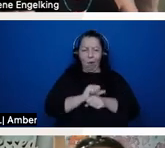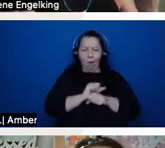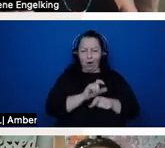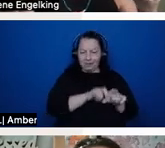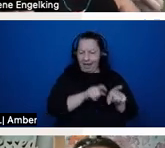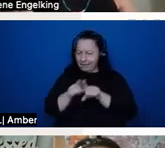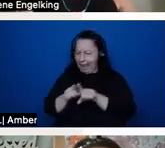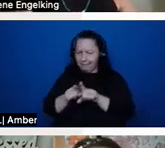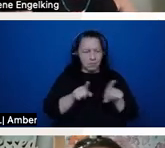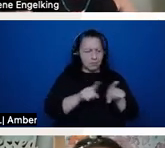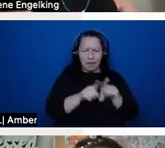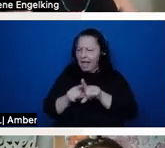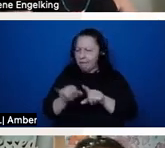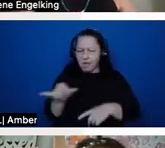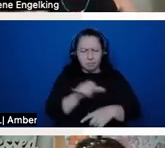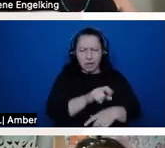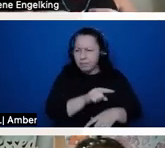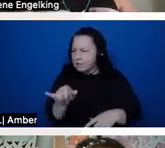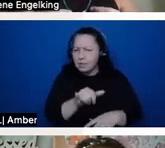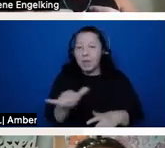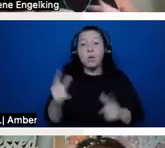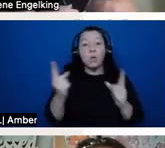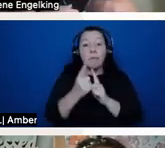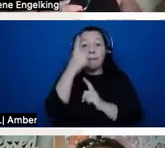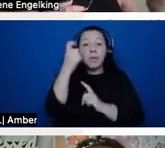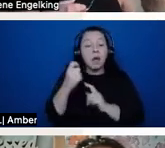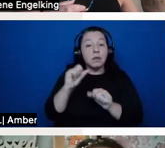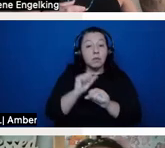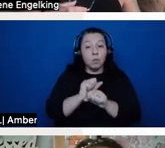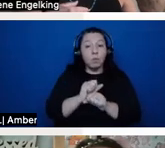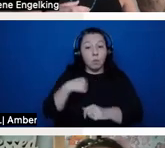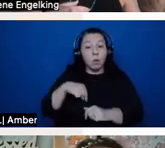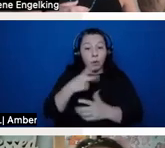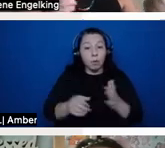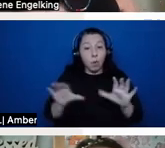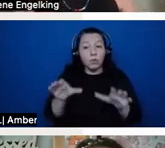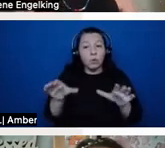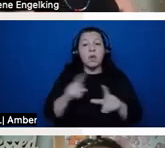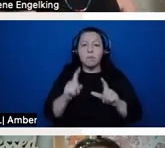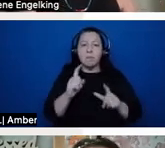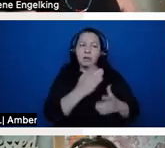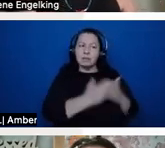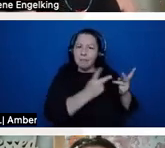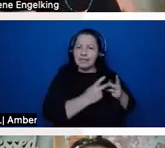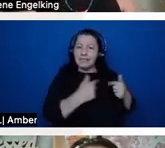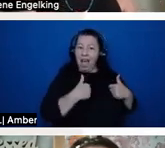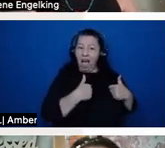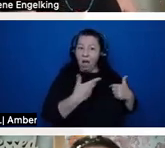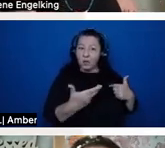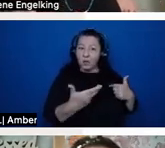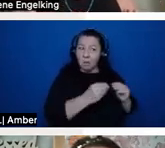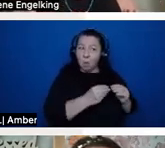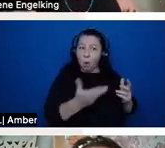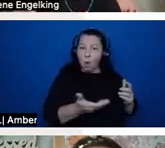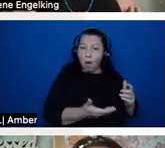work, but really we're realizing that there's some spaces where I was more welcome to talk about sexual violence and where she was more welcome to talk about the